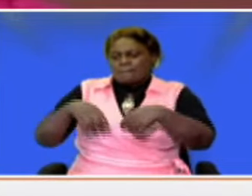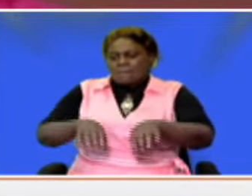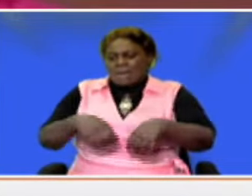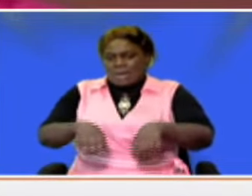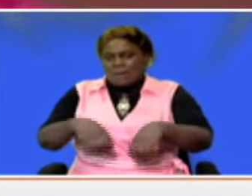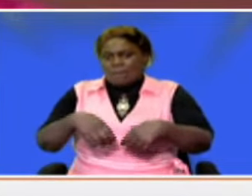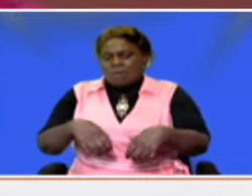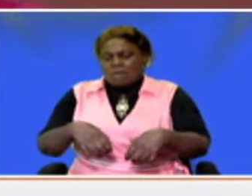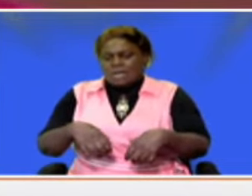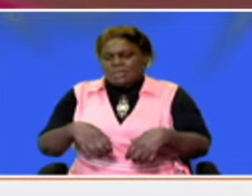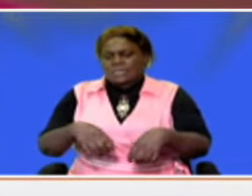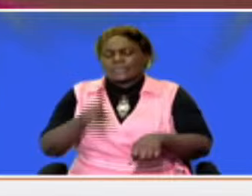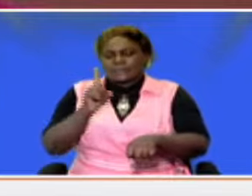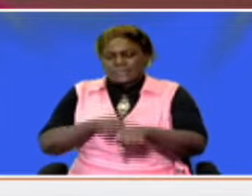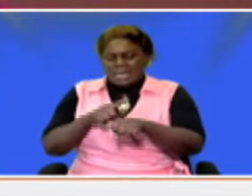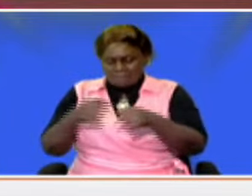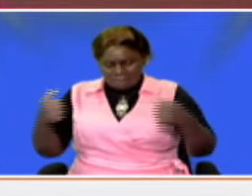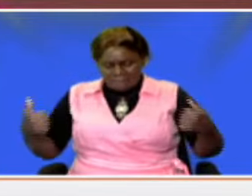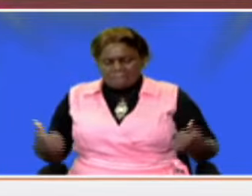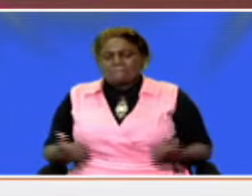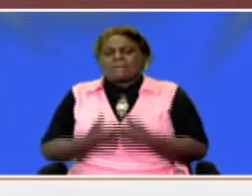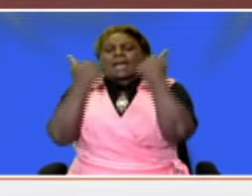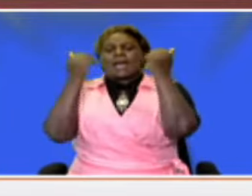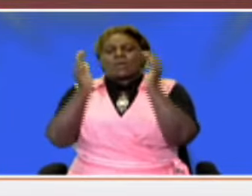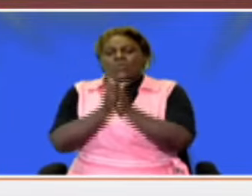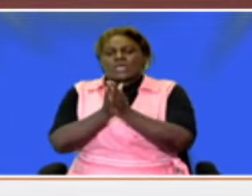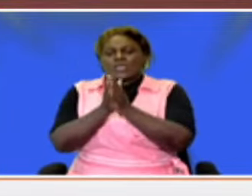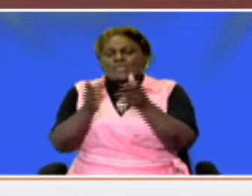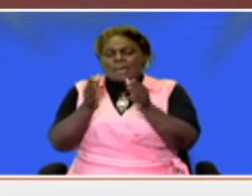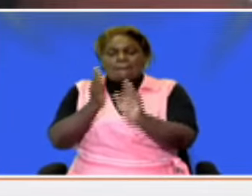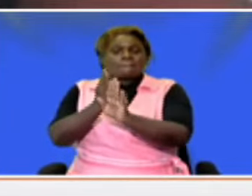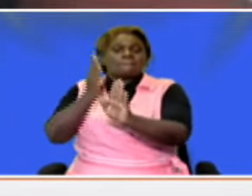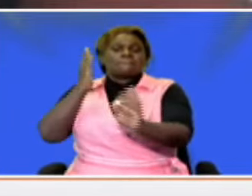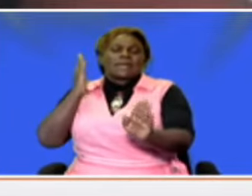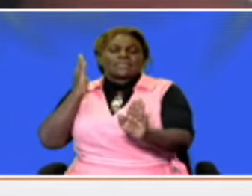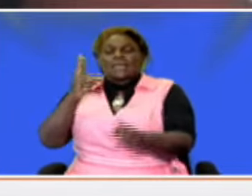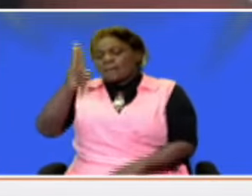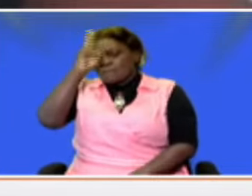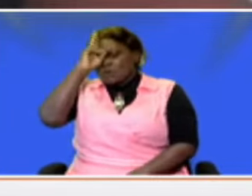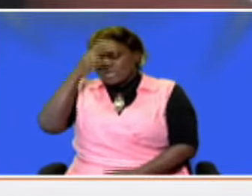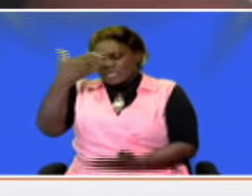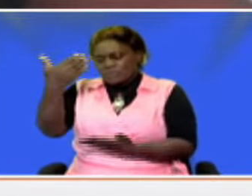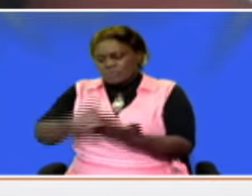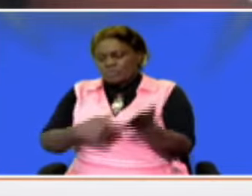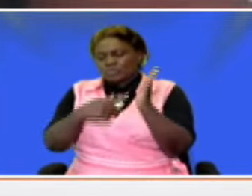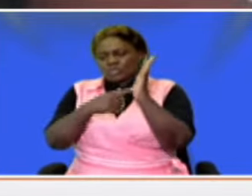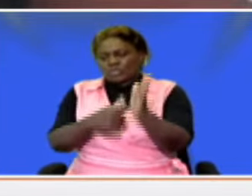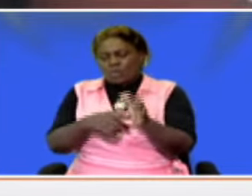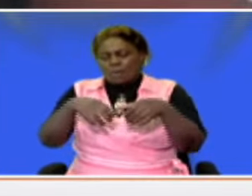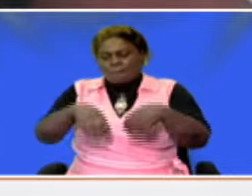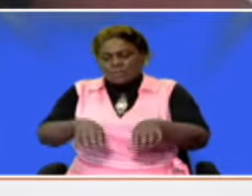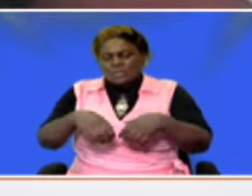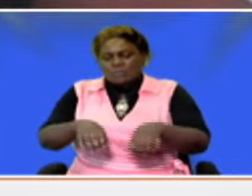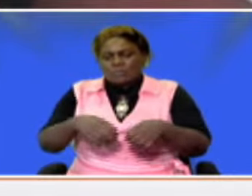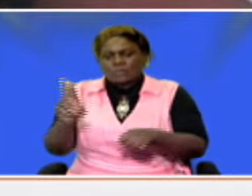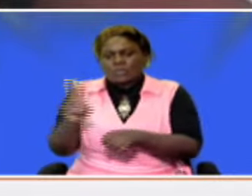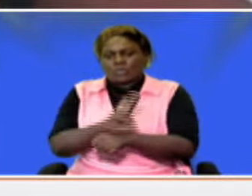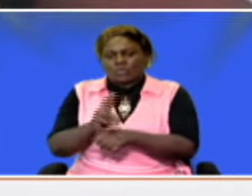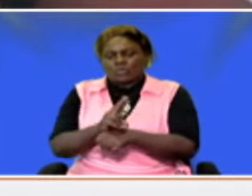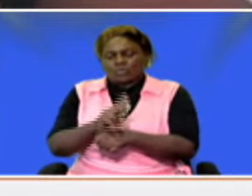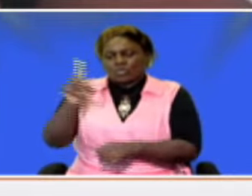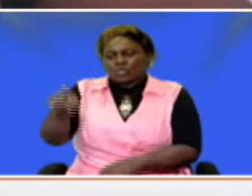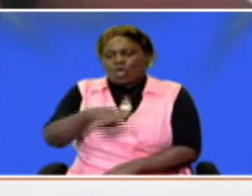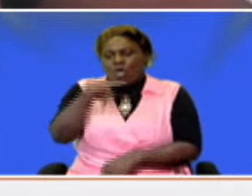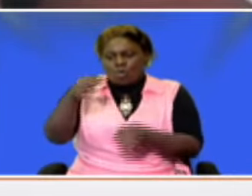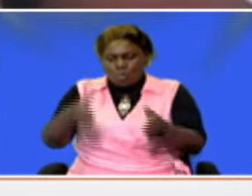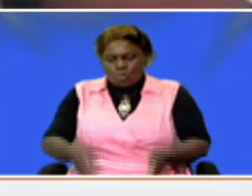a motorcycle when they collided head-on with a speeding bus. The police report indicated that the motorcycle was using the wrong side